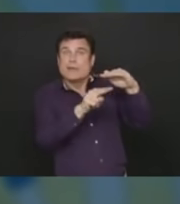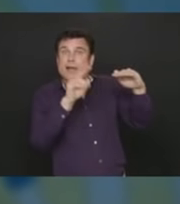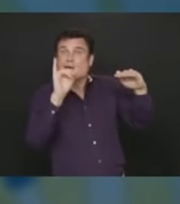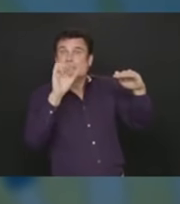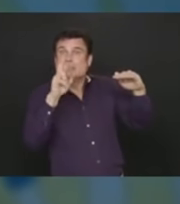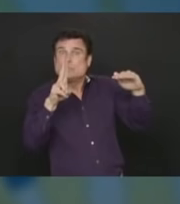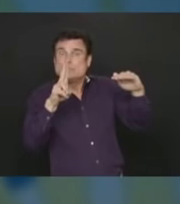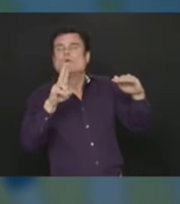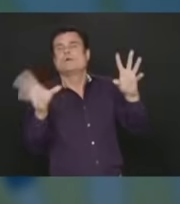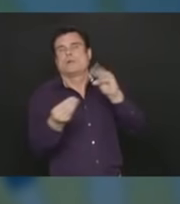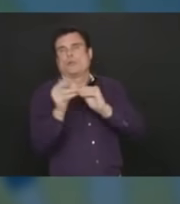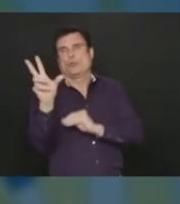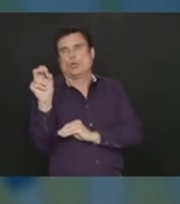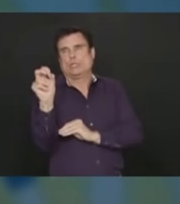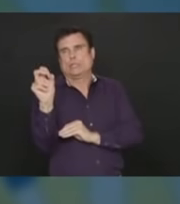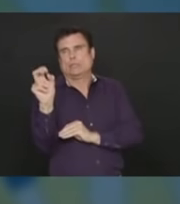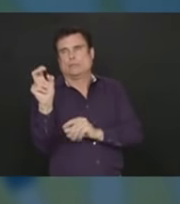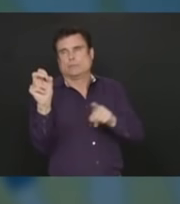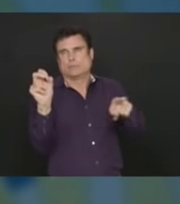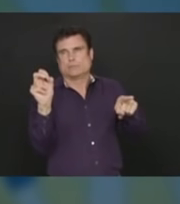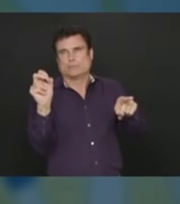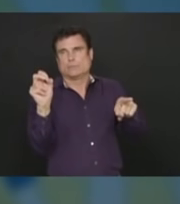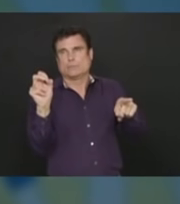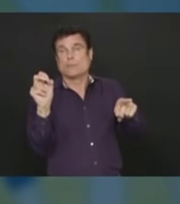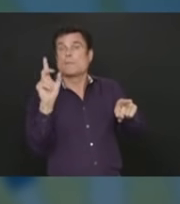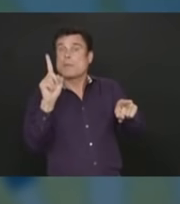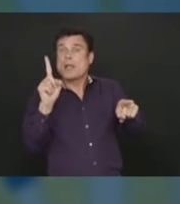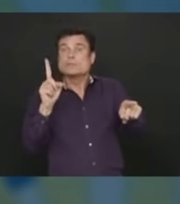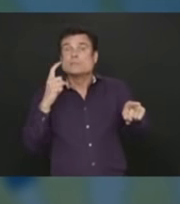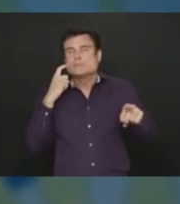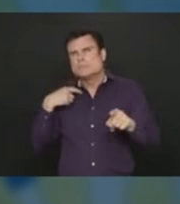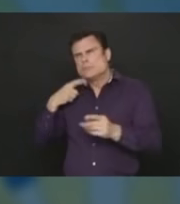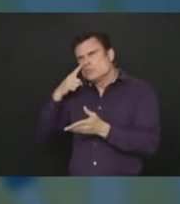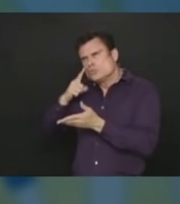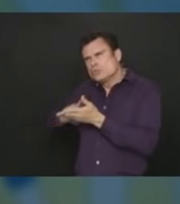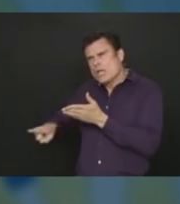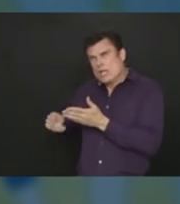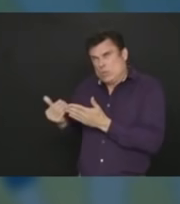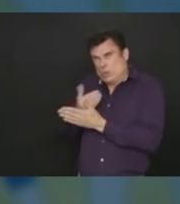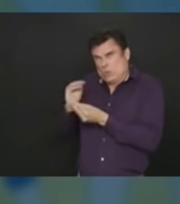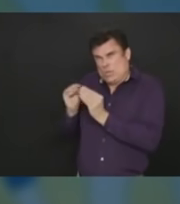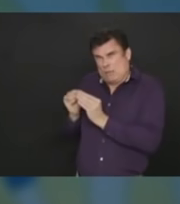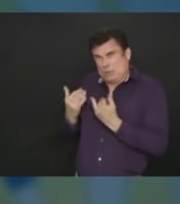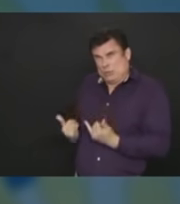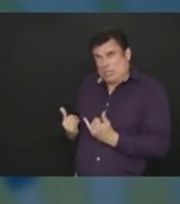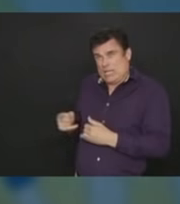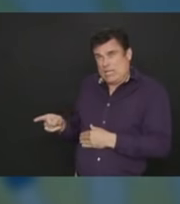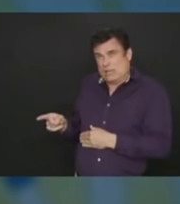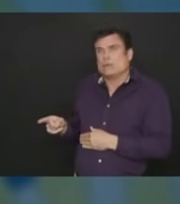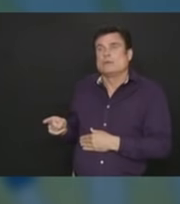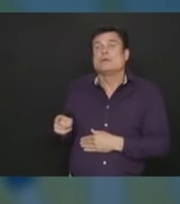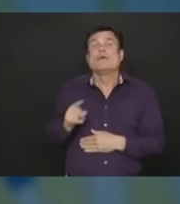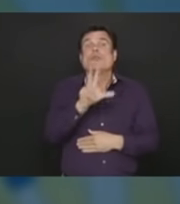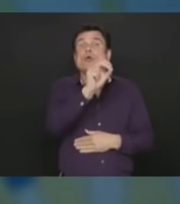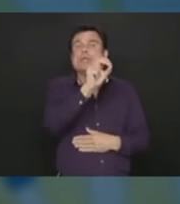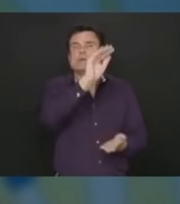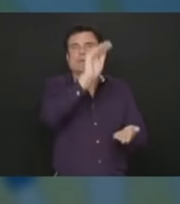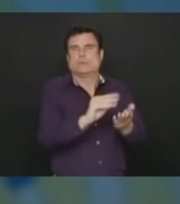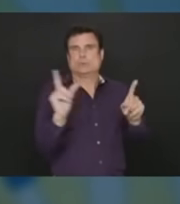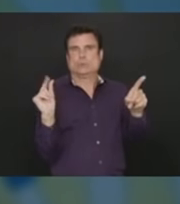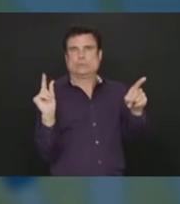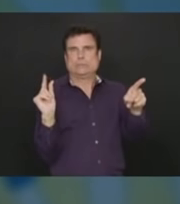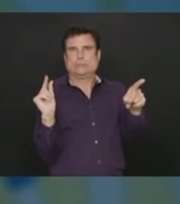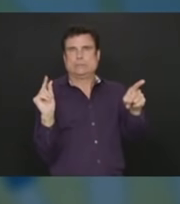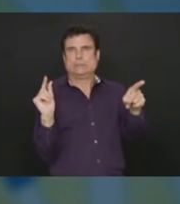that's what's in critical care. And then there's 284 people who are in critical care for non-COVID-19 cases. So to move on to